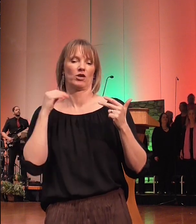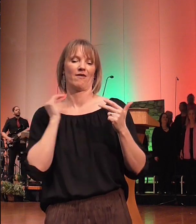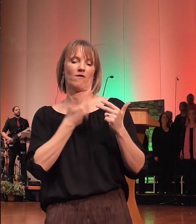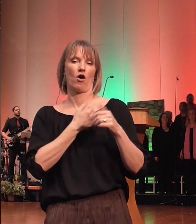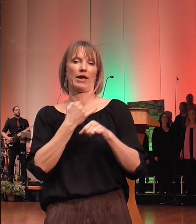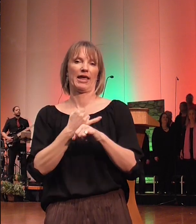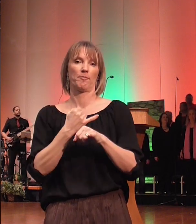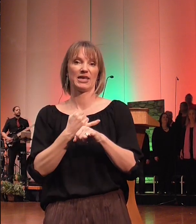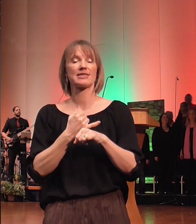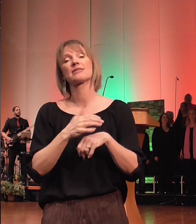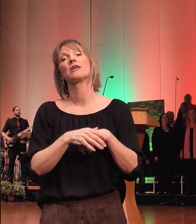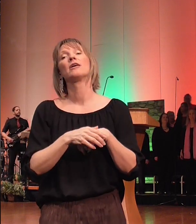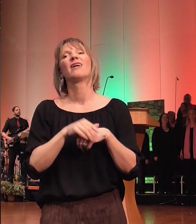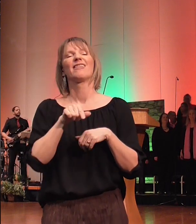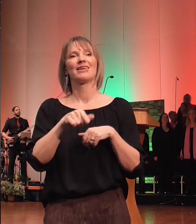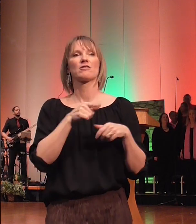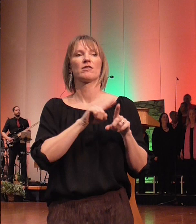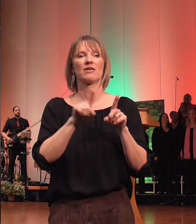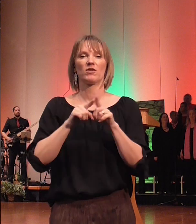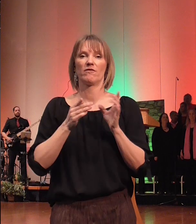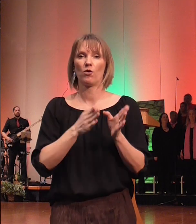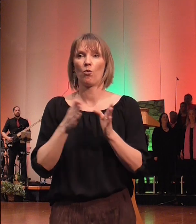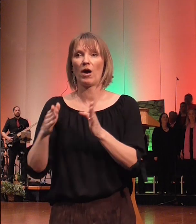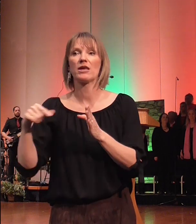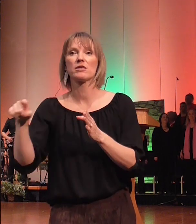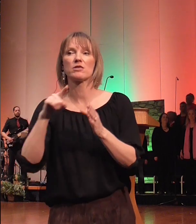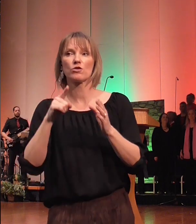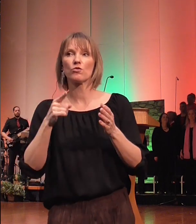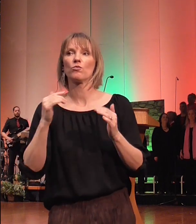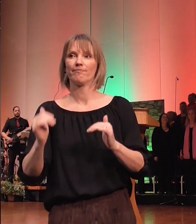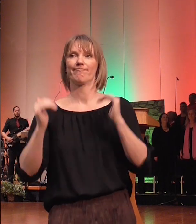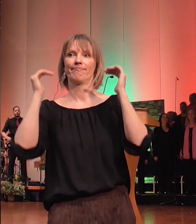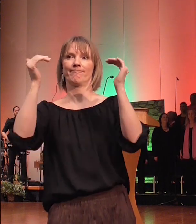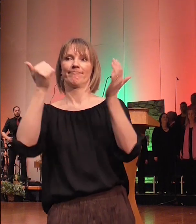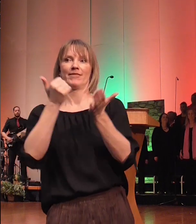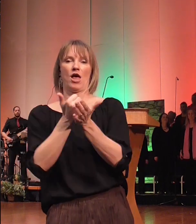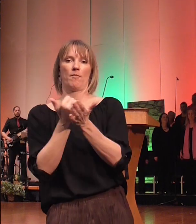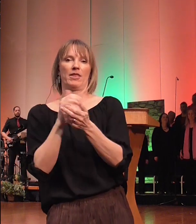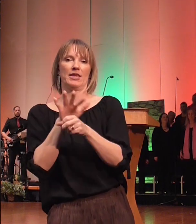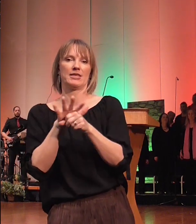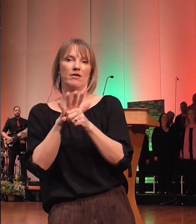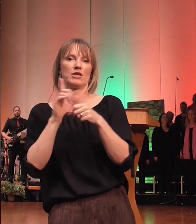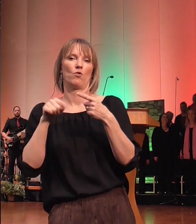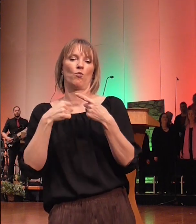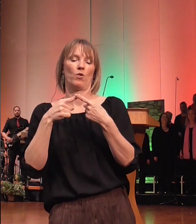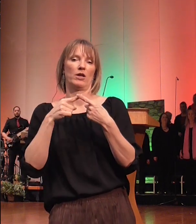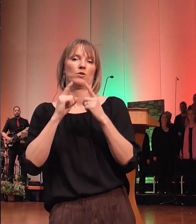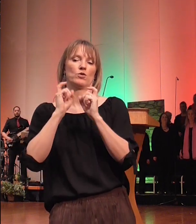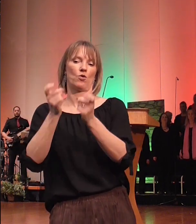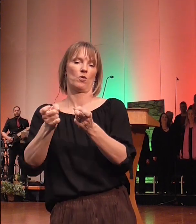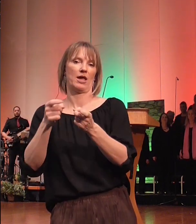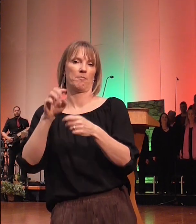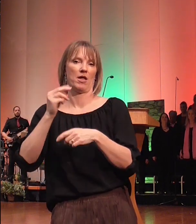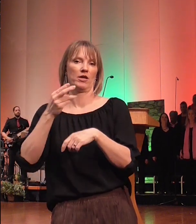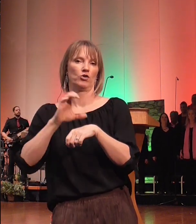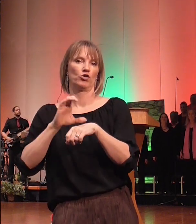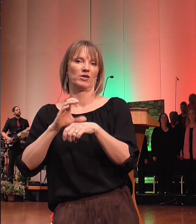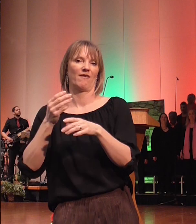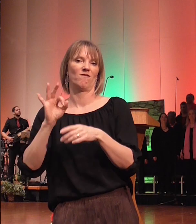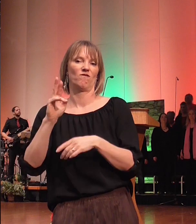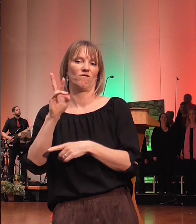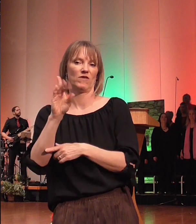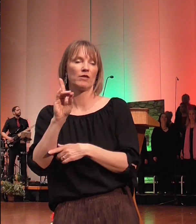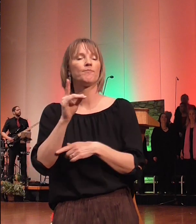these are ways that you are lifting those areas up when you give to our Mile High Church Fund. And of course, we're always wanting to